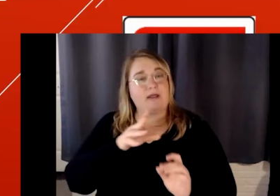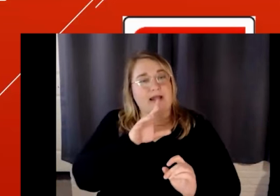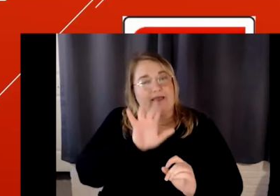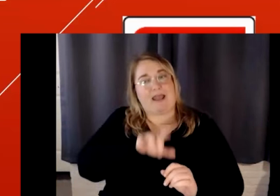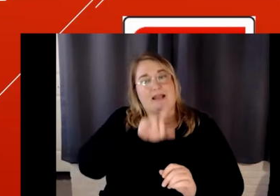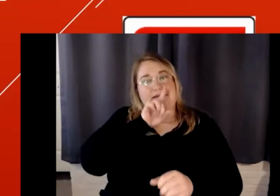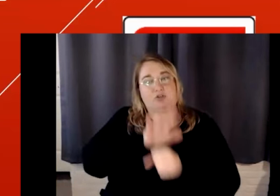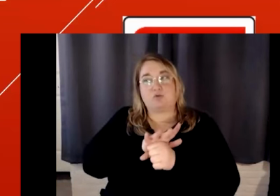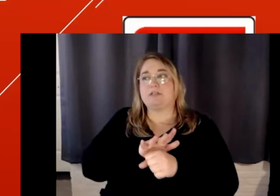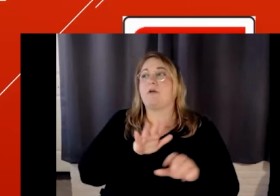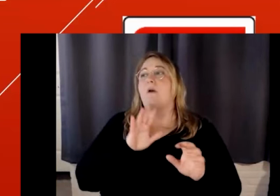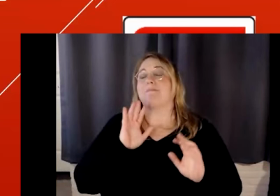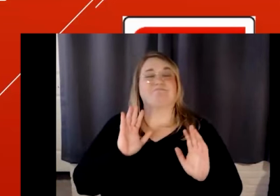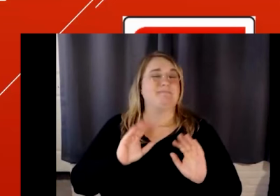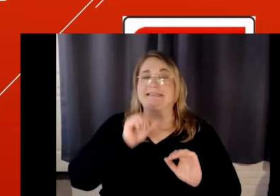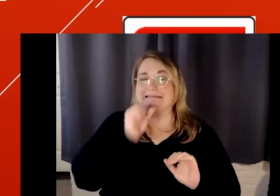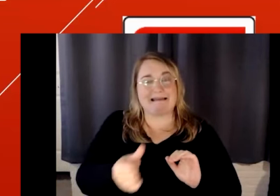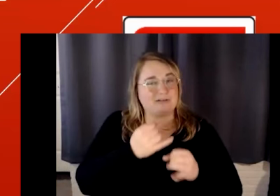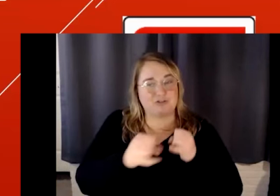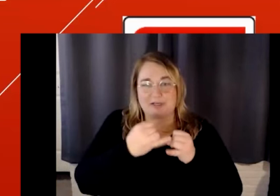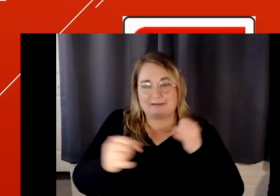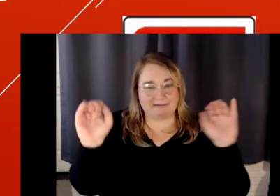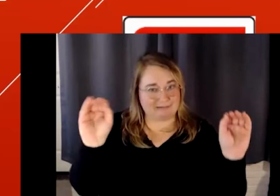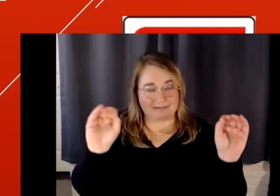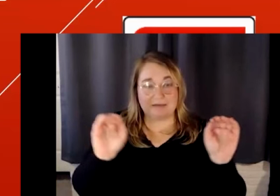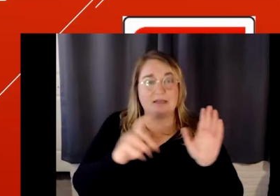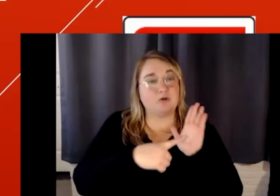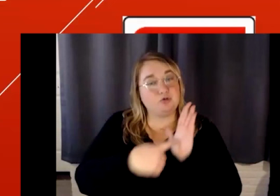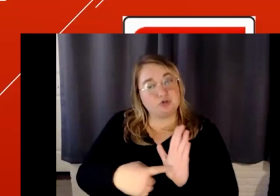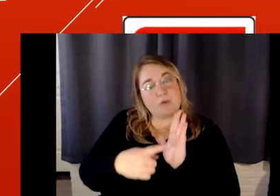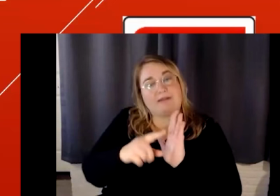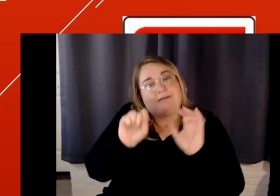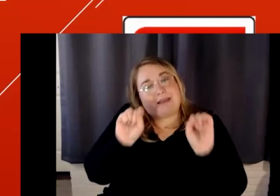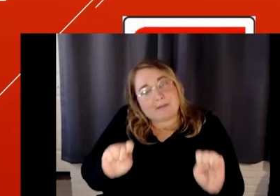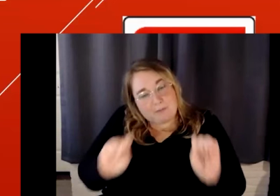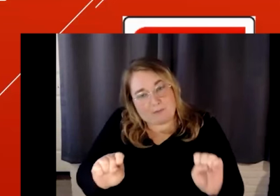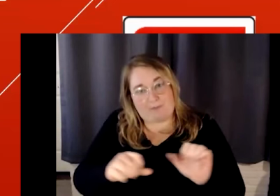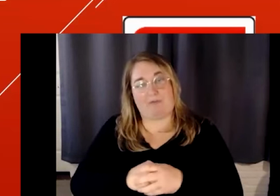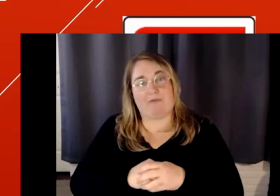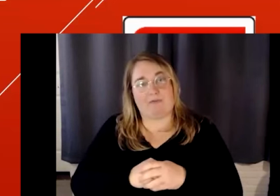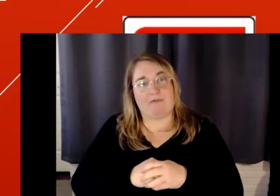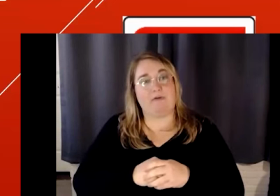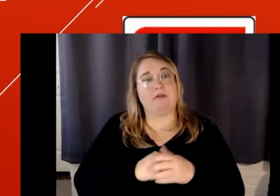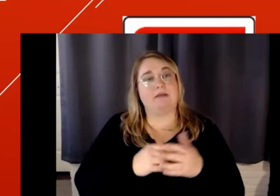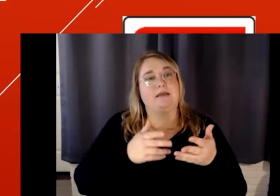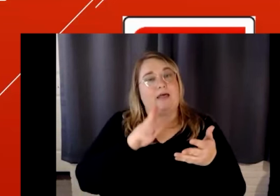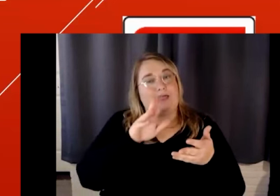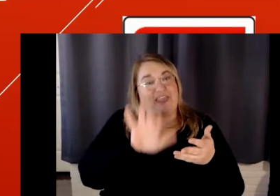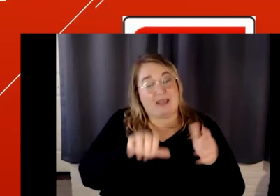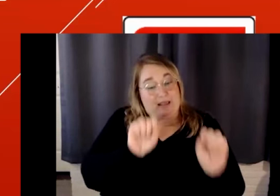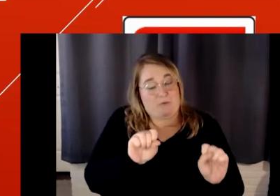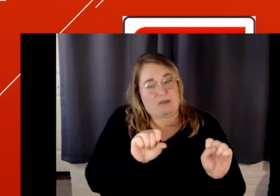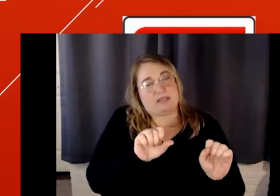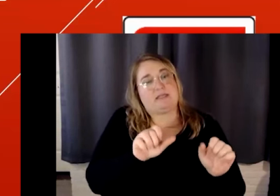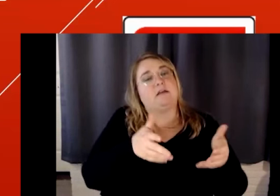comprehensively demonstrated that they're capable, right? Which allowed them to move on. They weren't allowed to